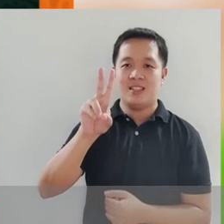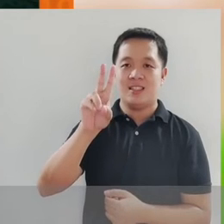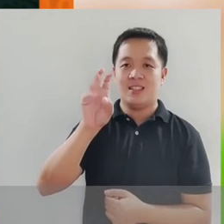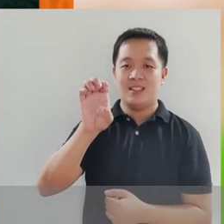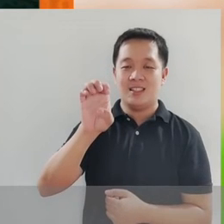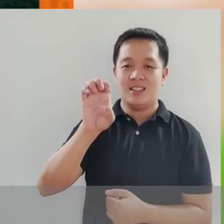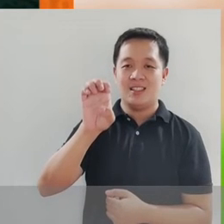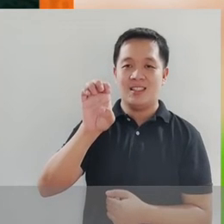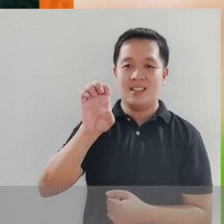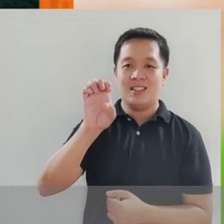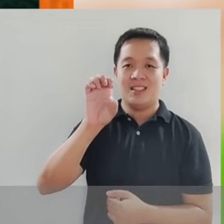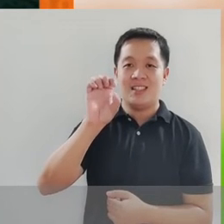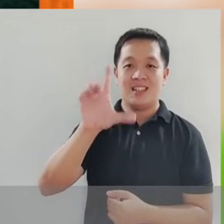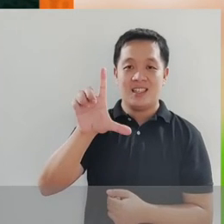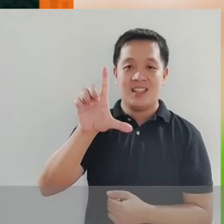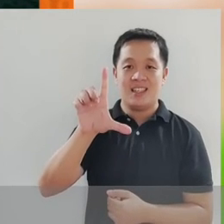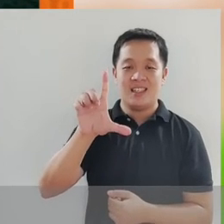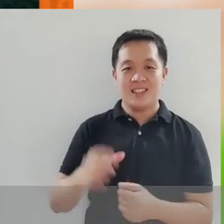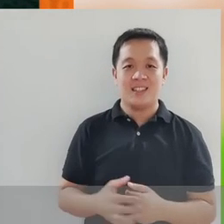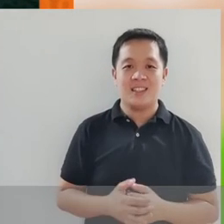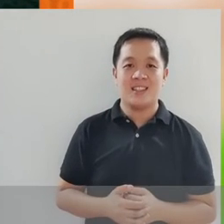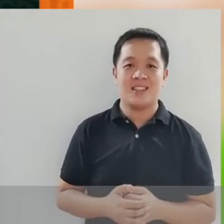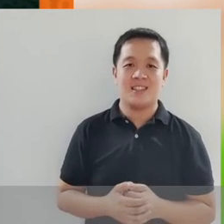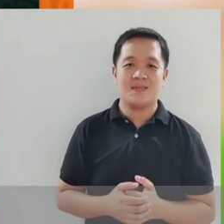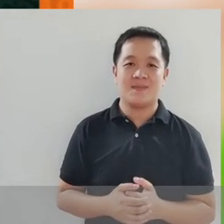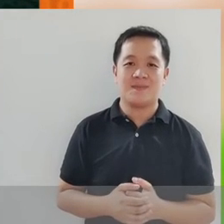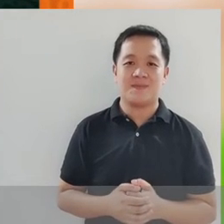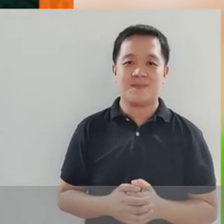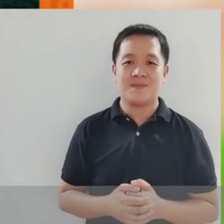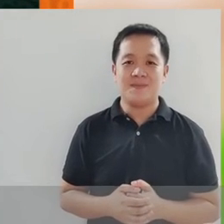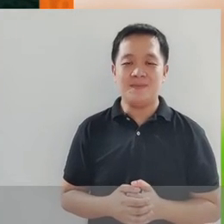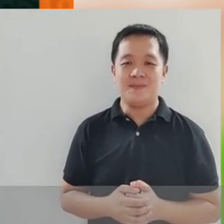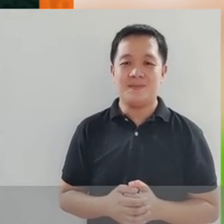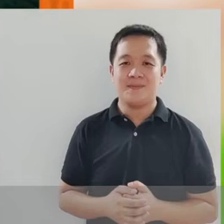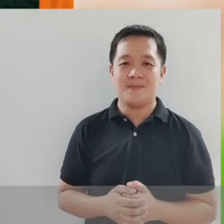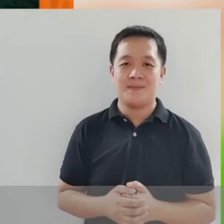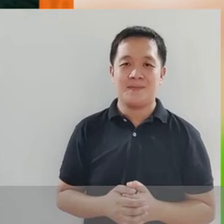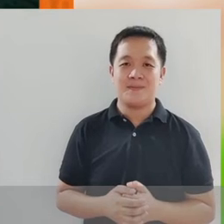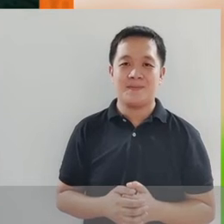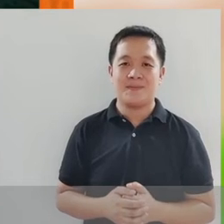V E L.